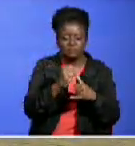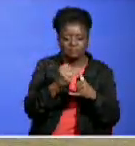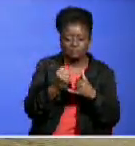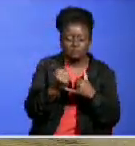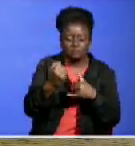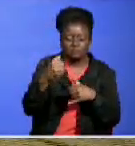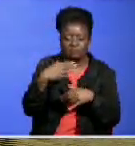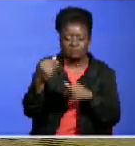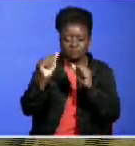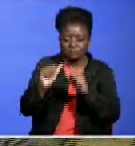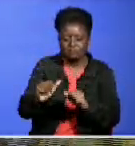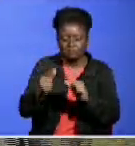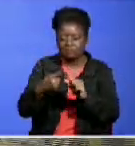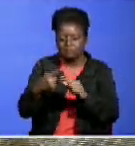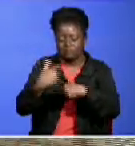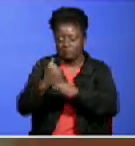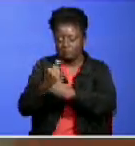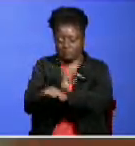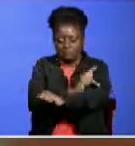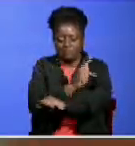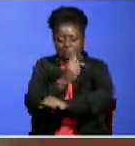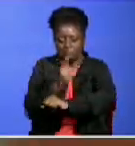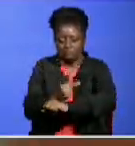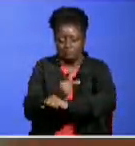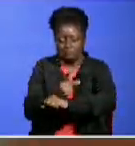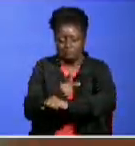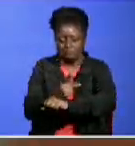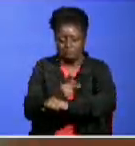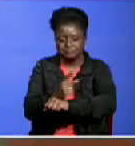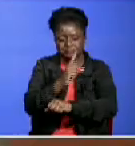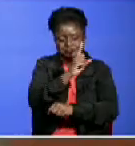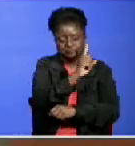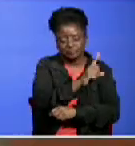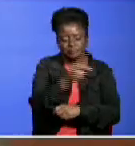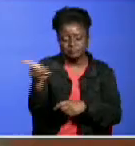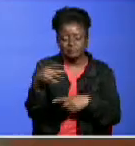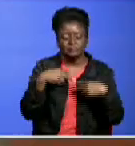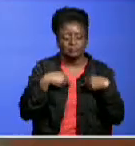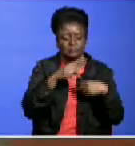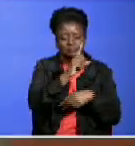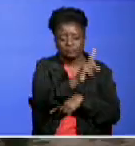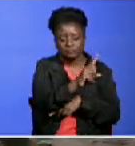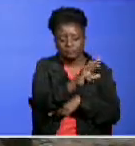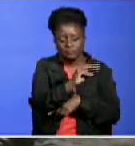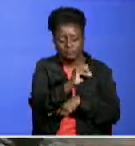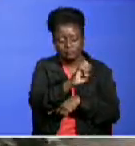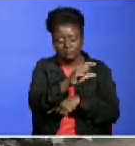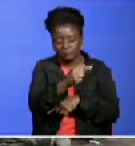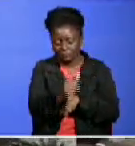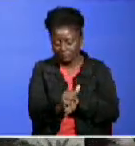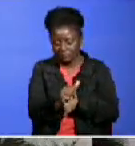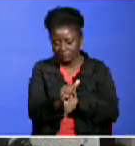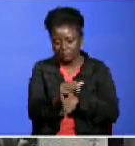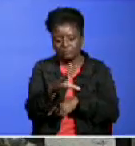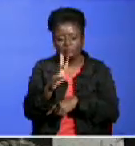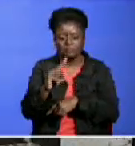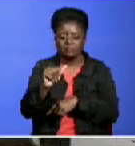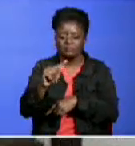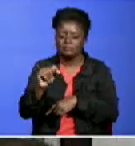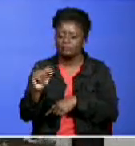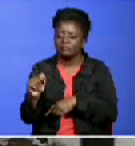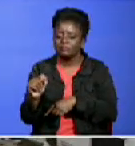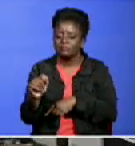MVA, let's call it for simplicity terms 1 megawatt. Right, so you're looking at large installations